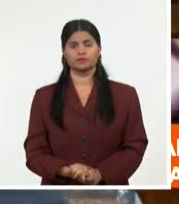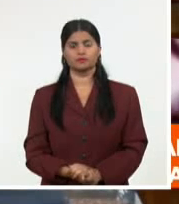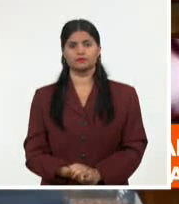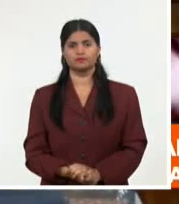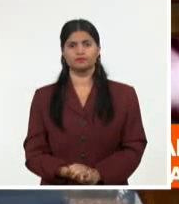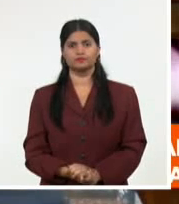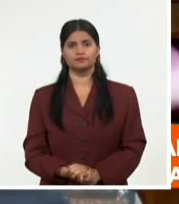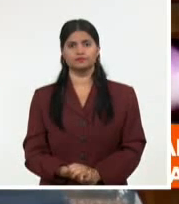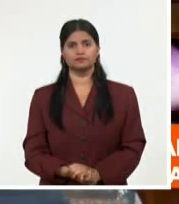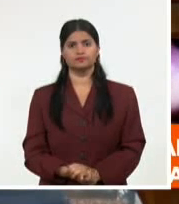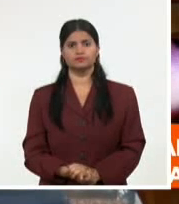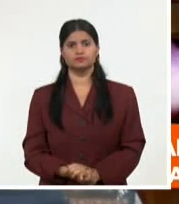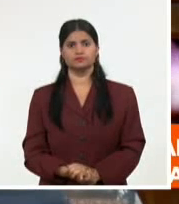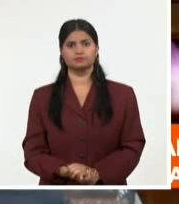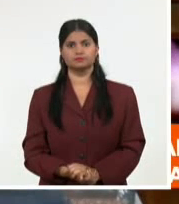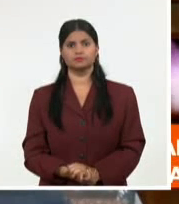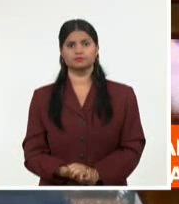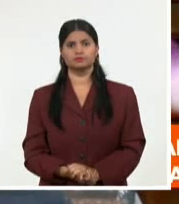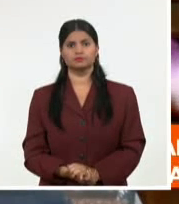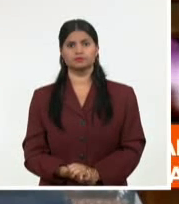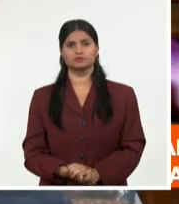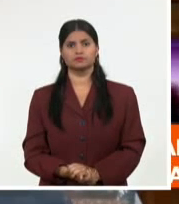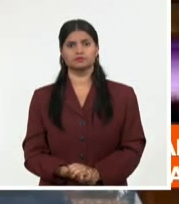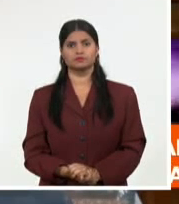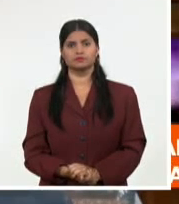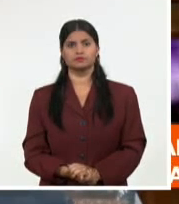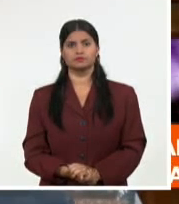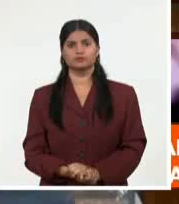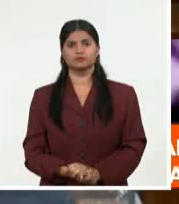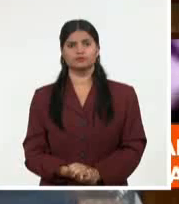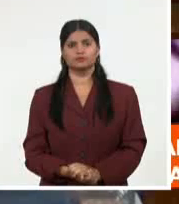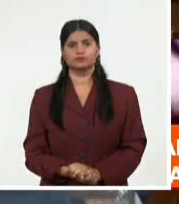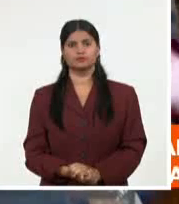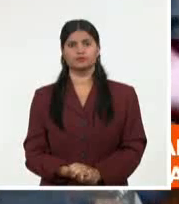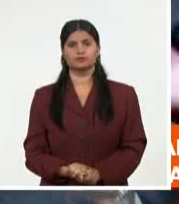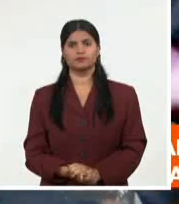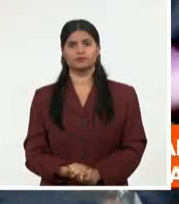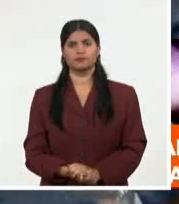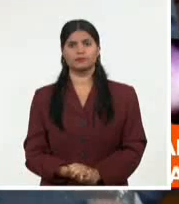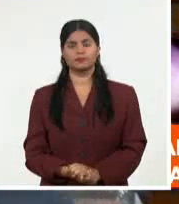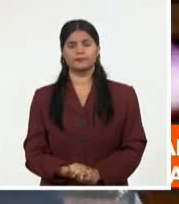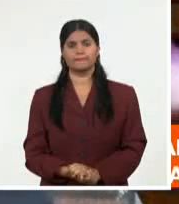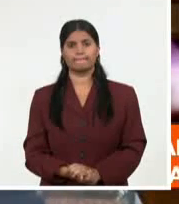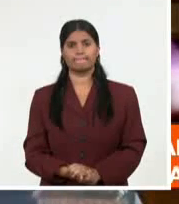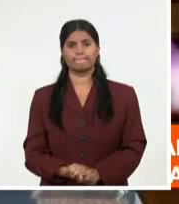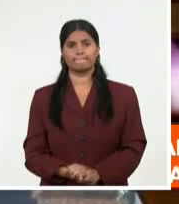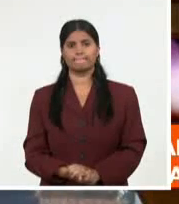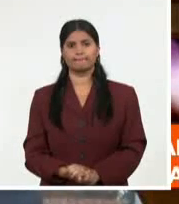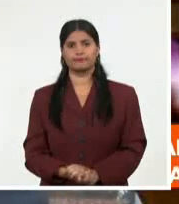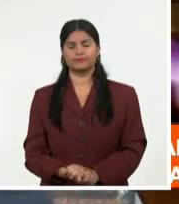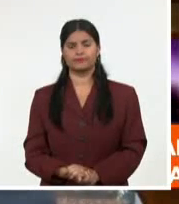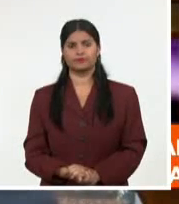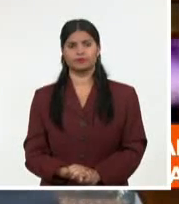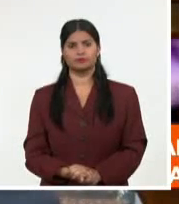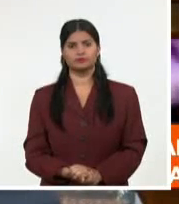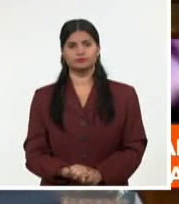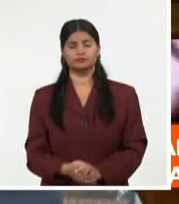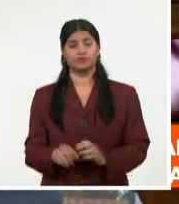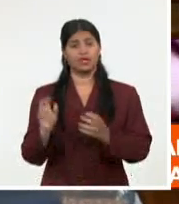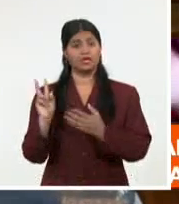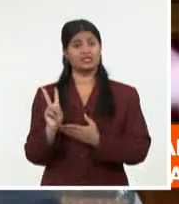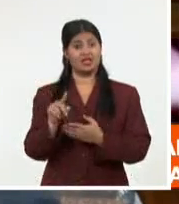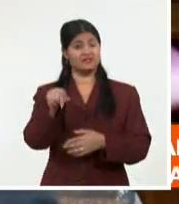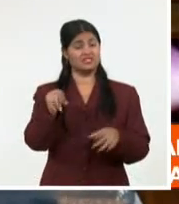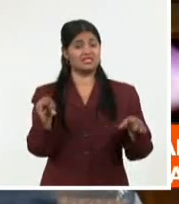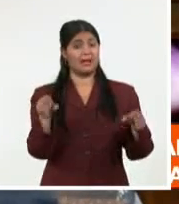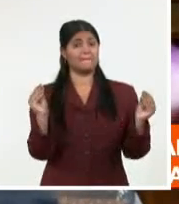regional and international interest which pose common challenges. Esta visita coincide con el 30º